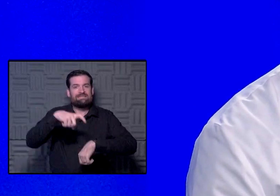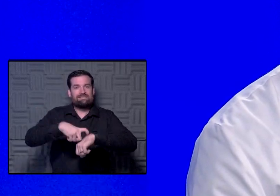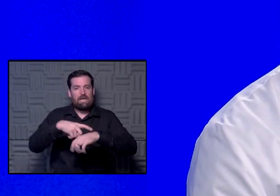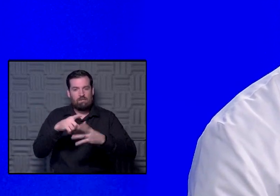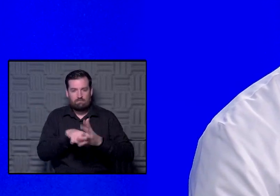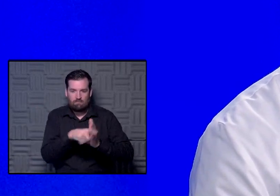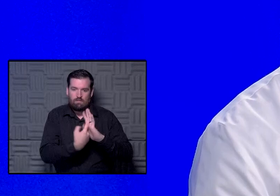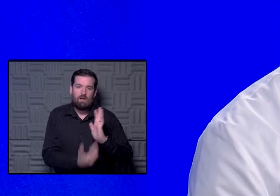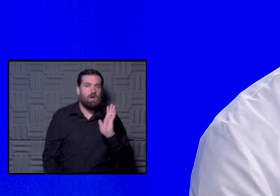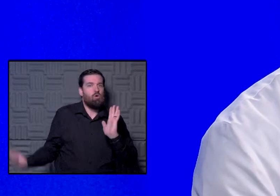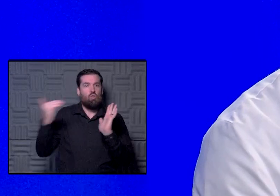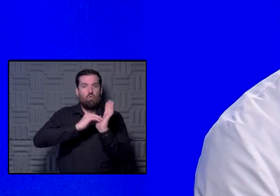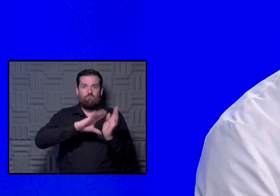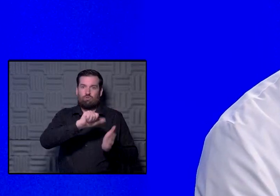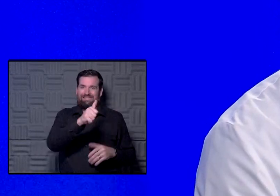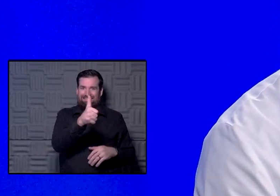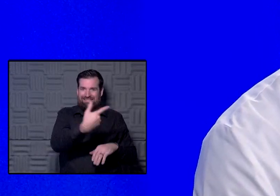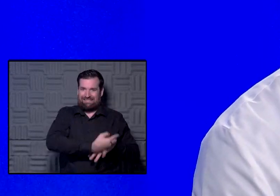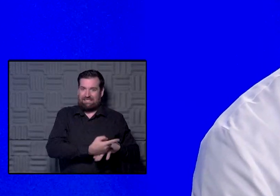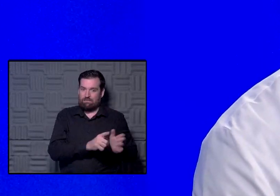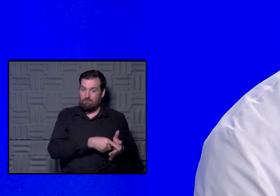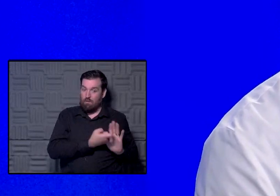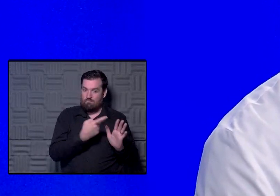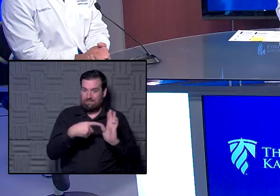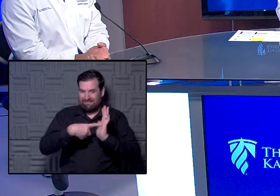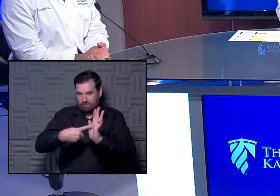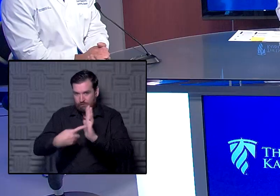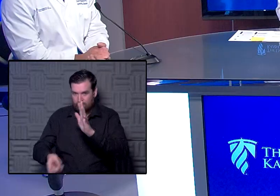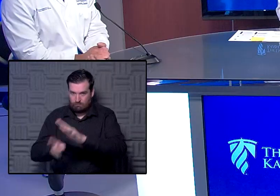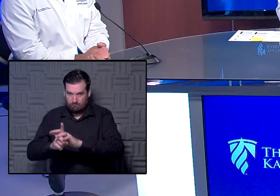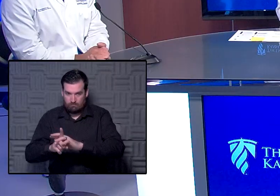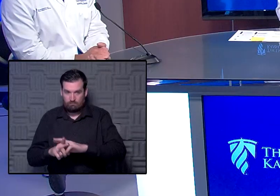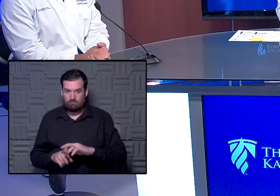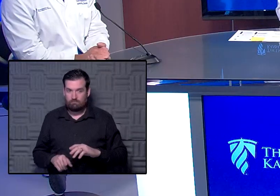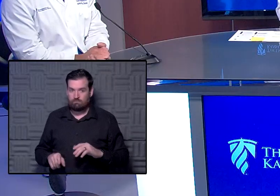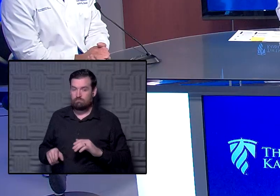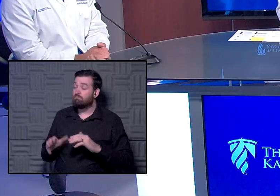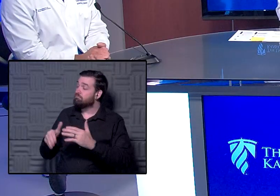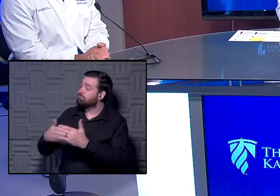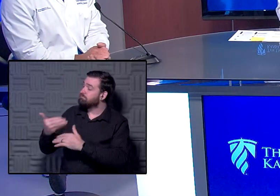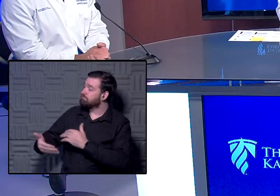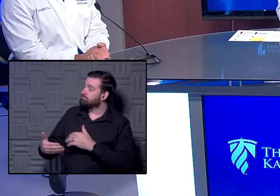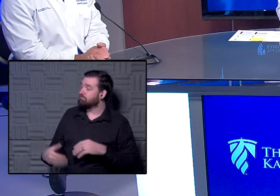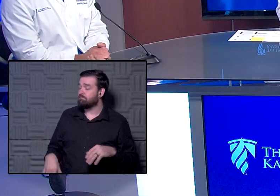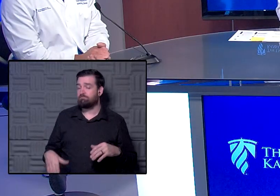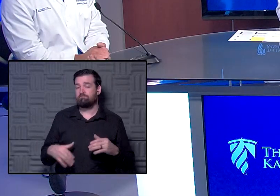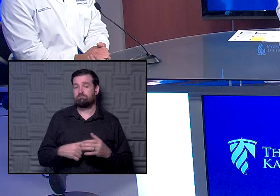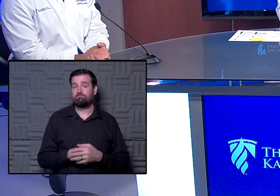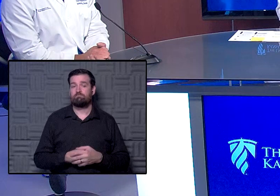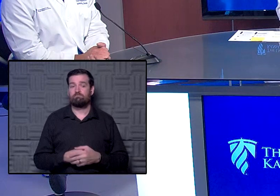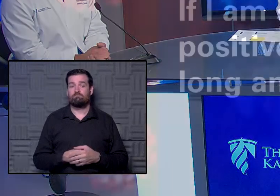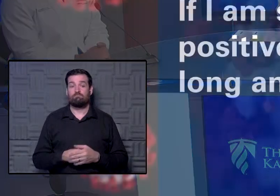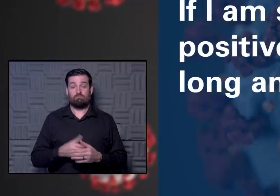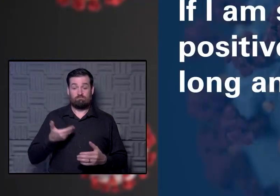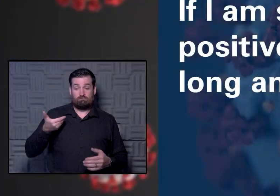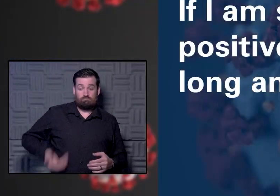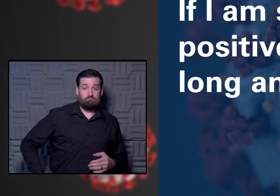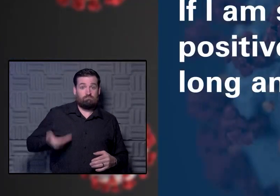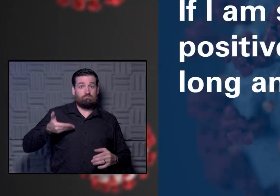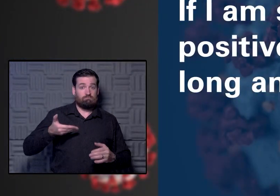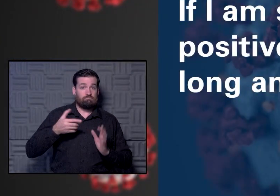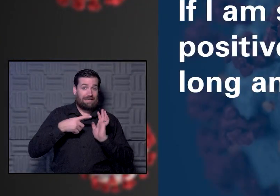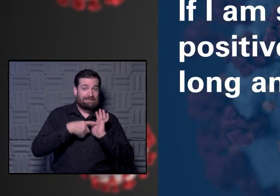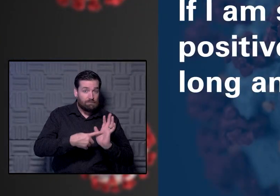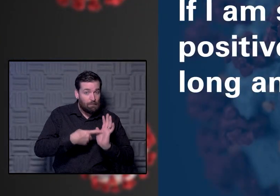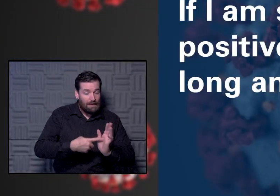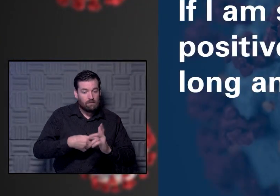10 days from that symptom onset. I think that's important to know. And then building on that question is the next question. If I am